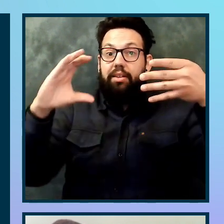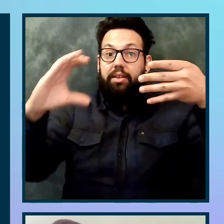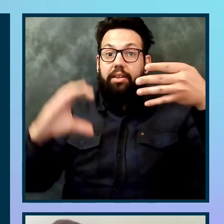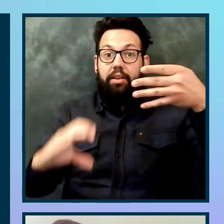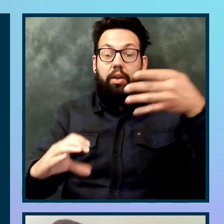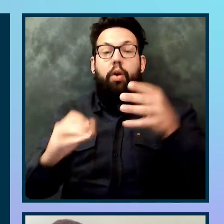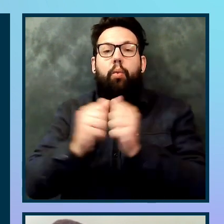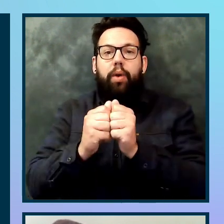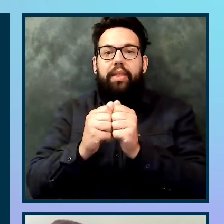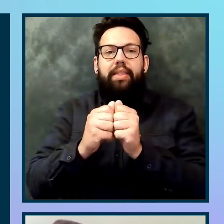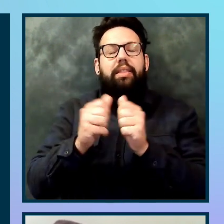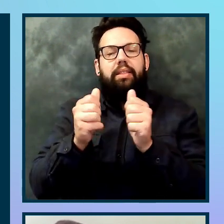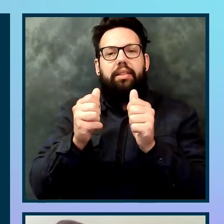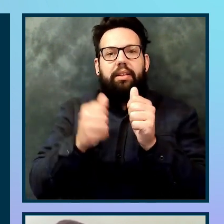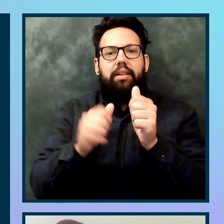field sets is that it